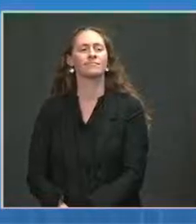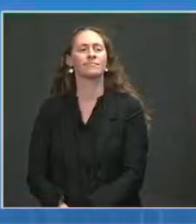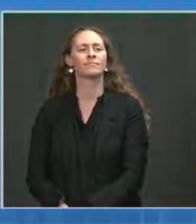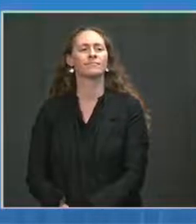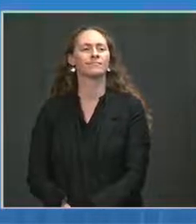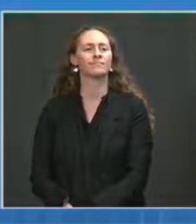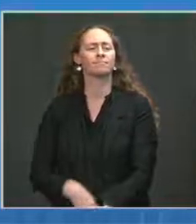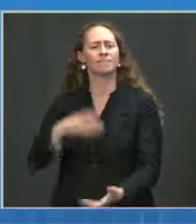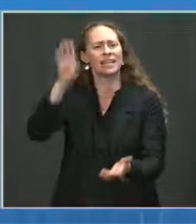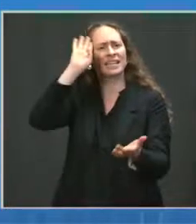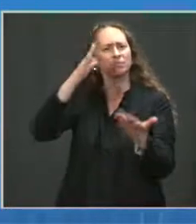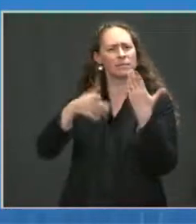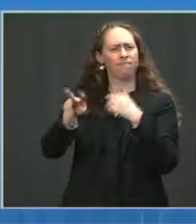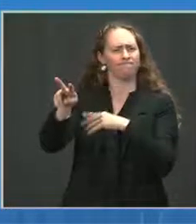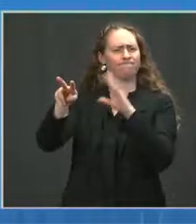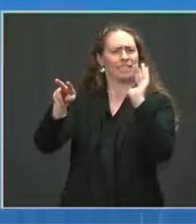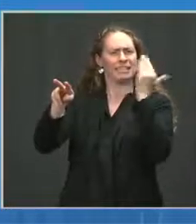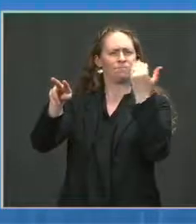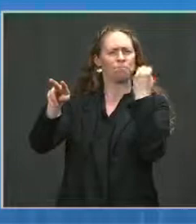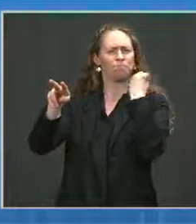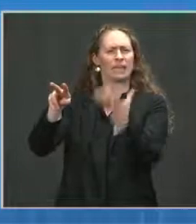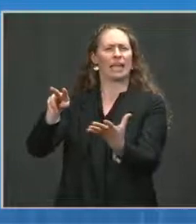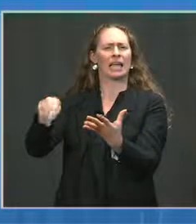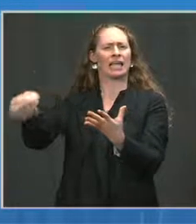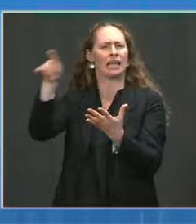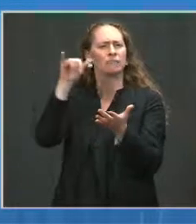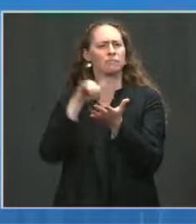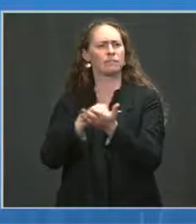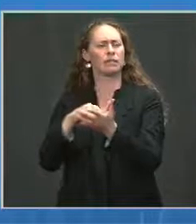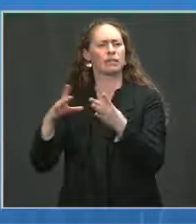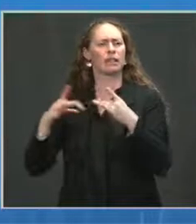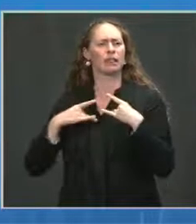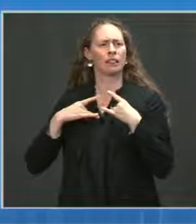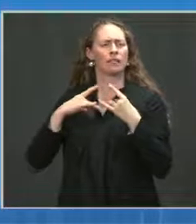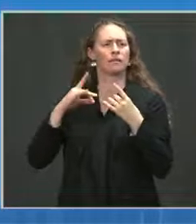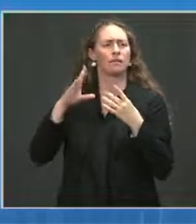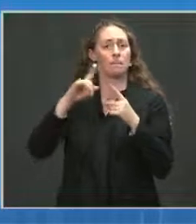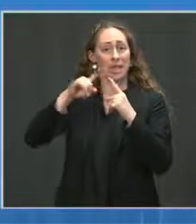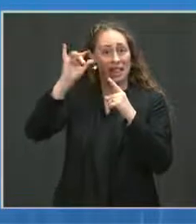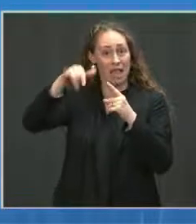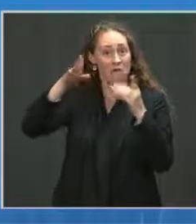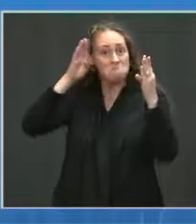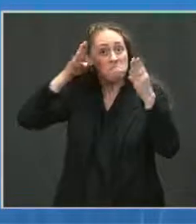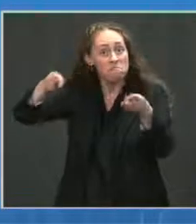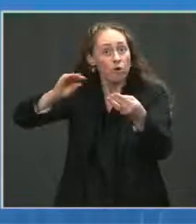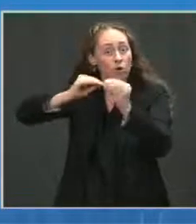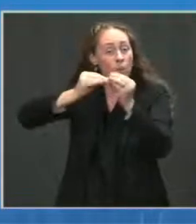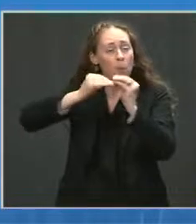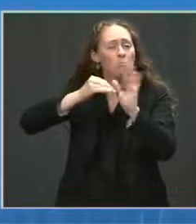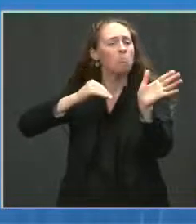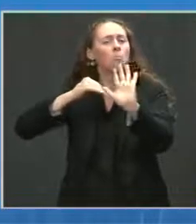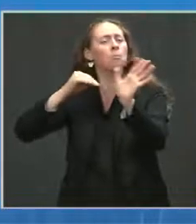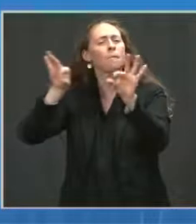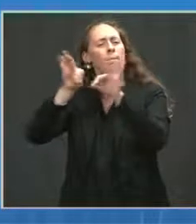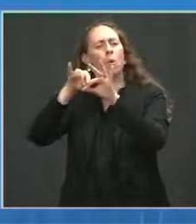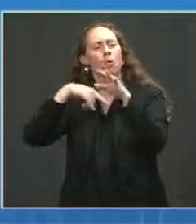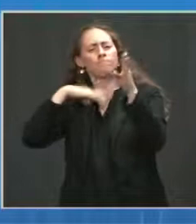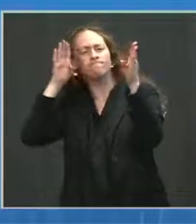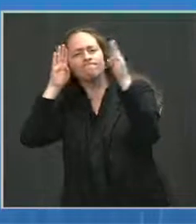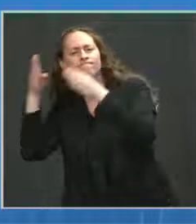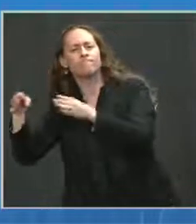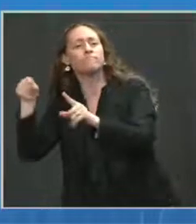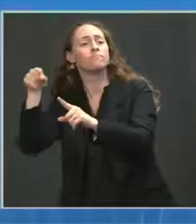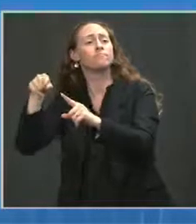high. That's not the critical number. The critical number is what is the proportion of